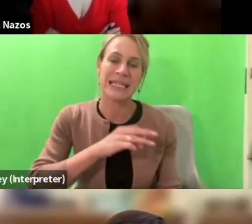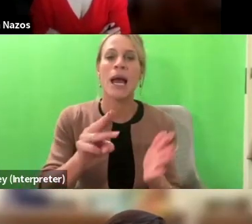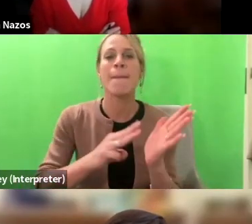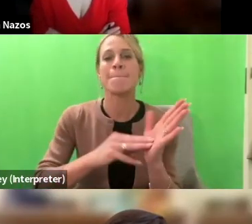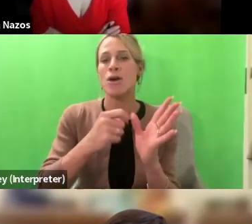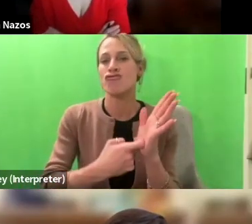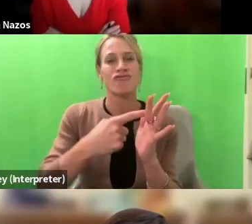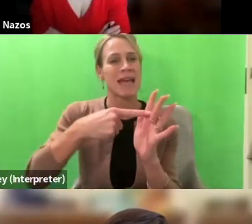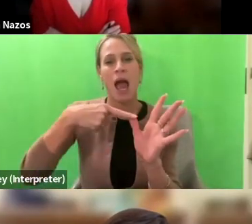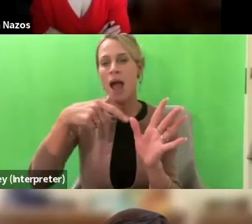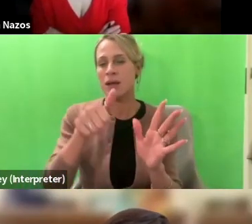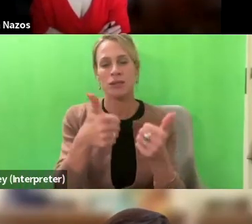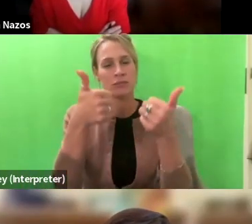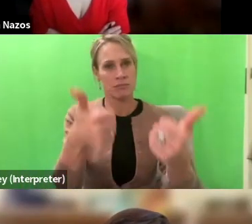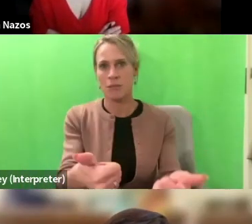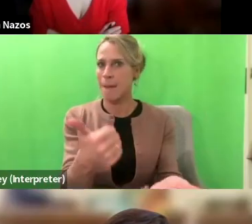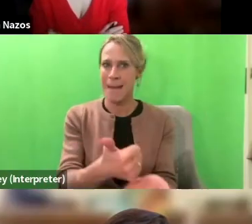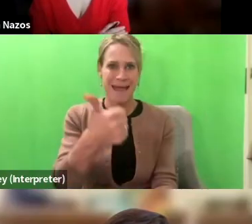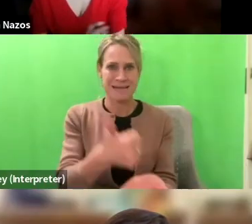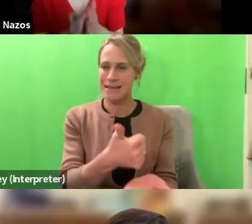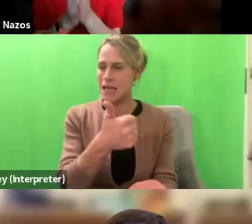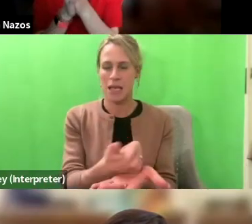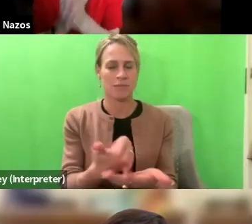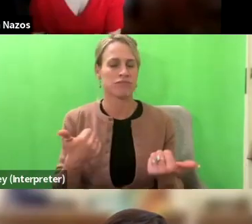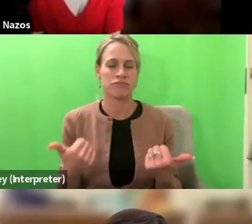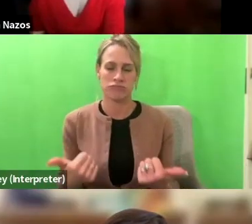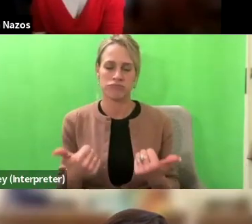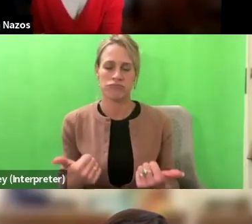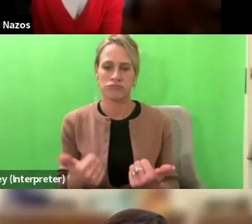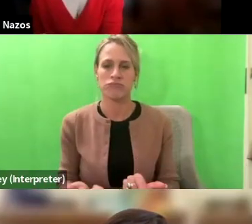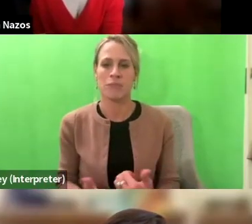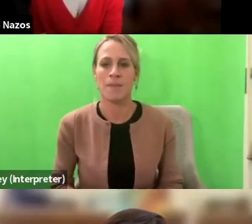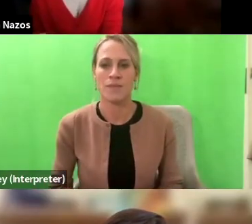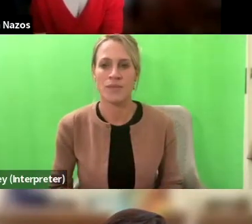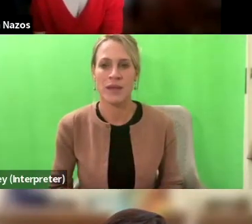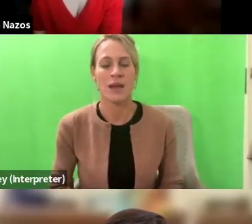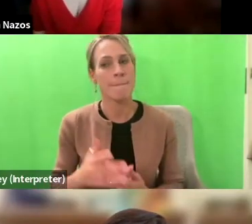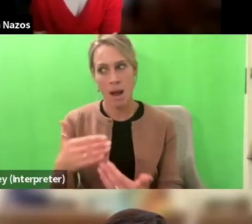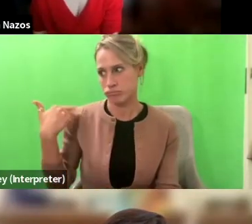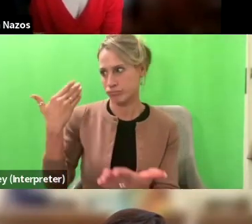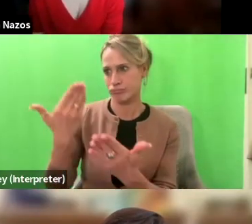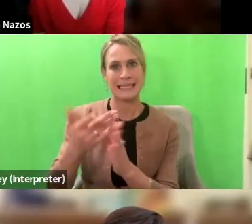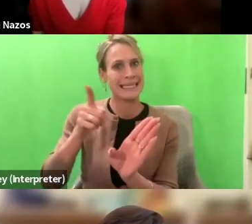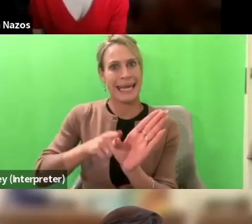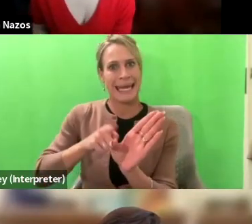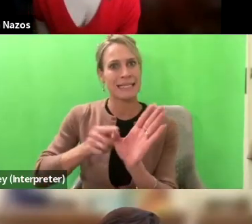was, really amazing in doing that, I have to admit. But of course, it took years and